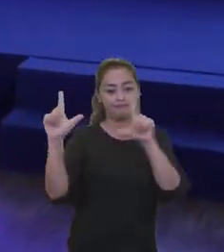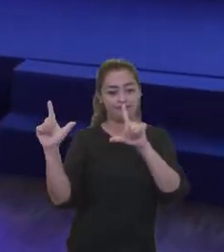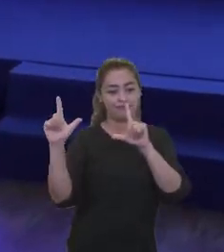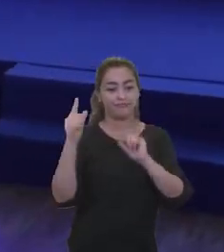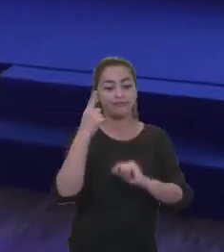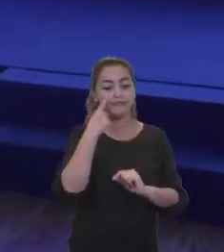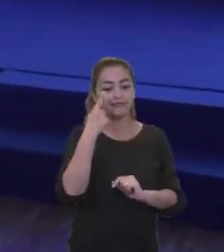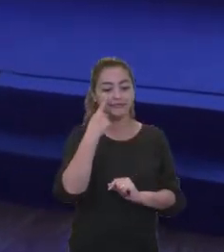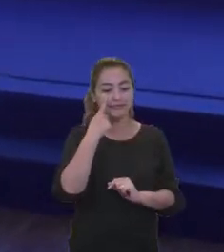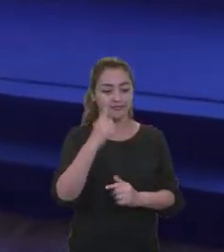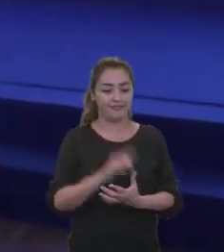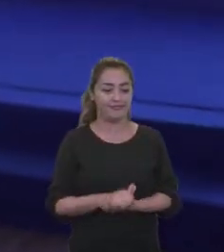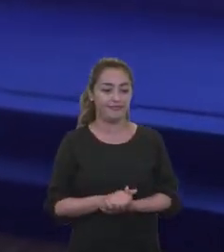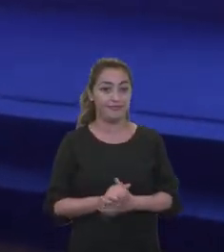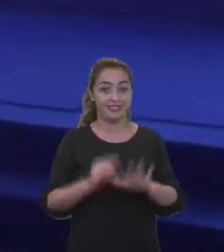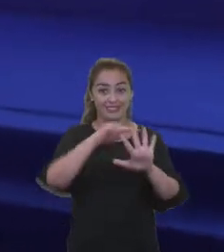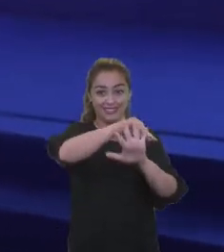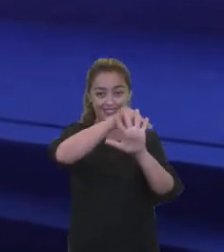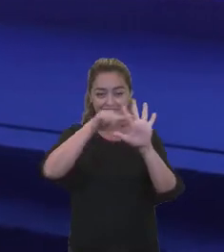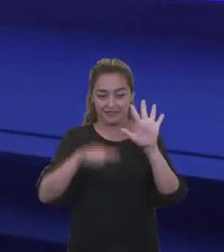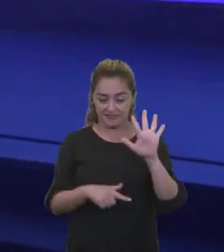context. Please put the five fingers up.